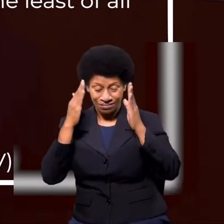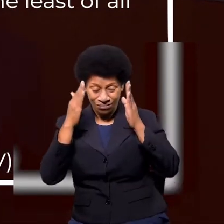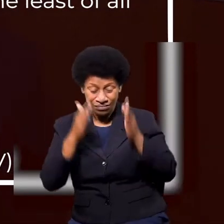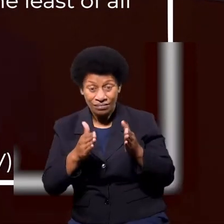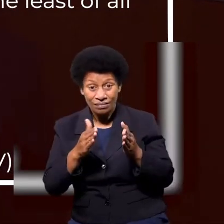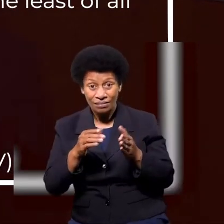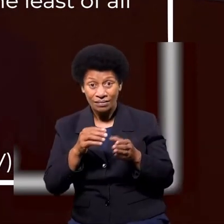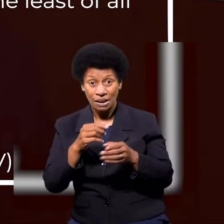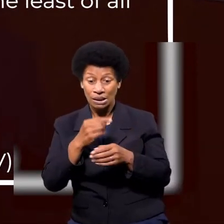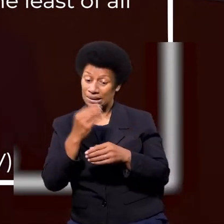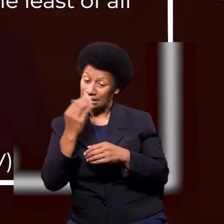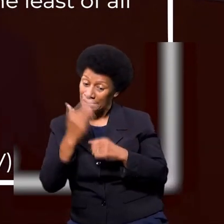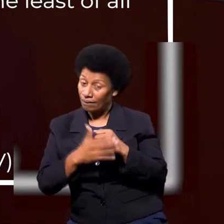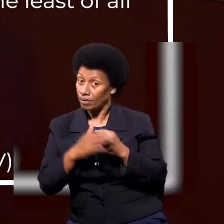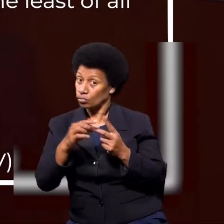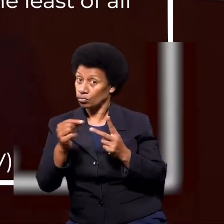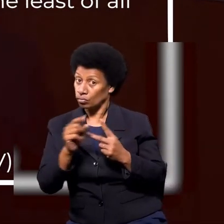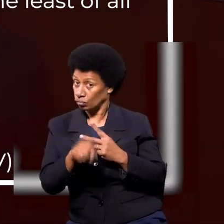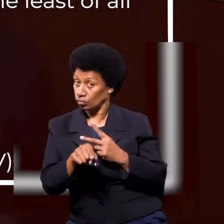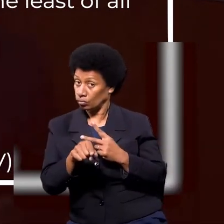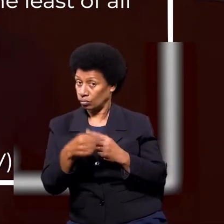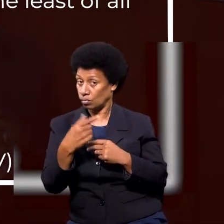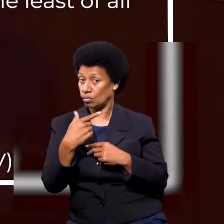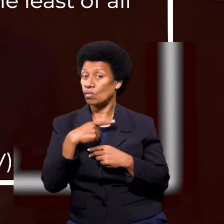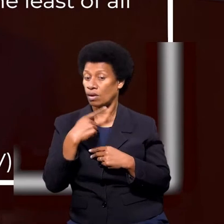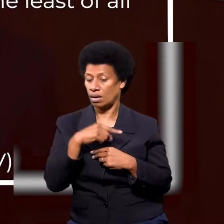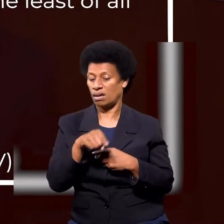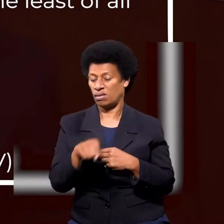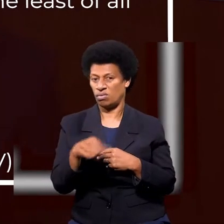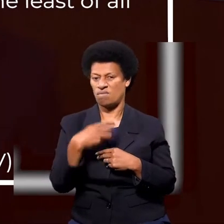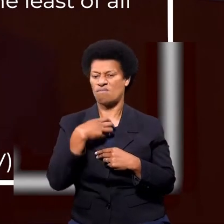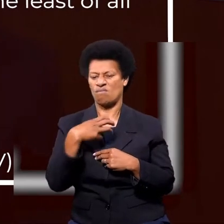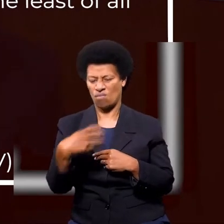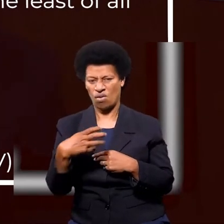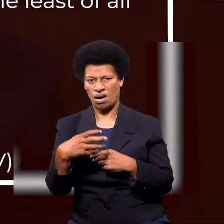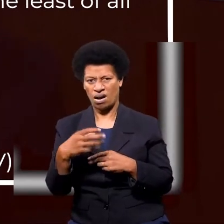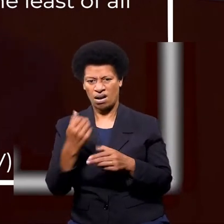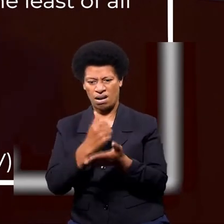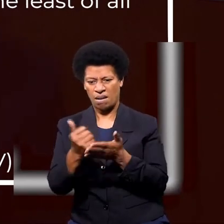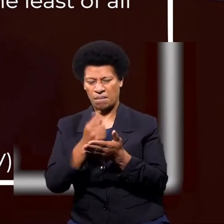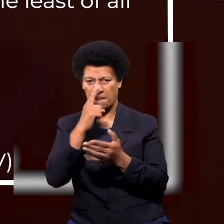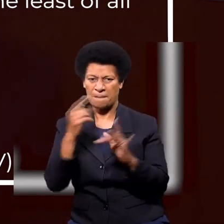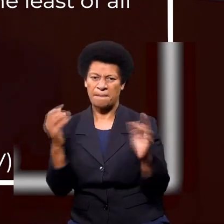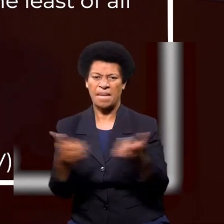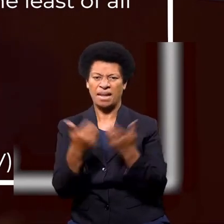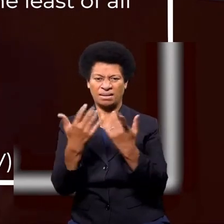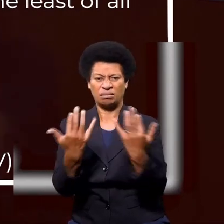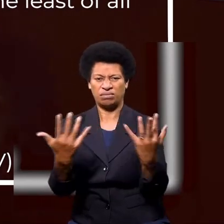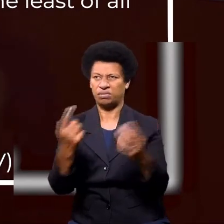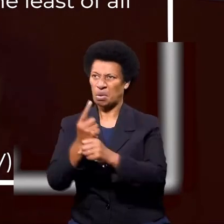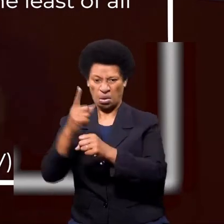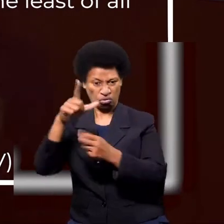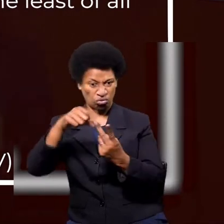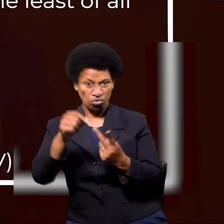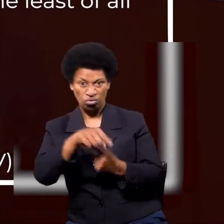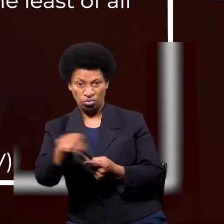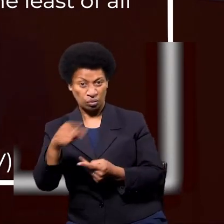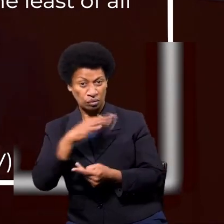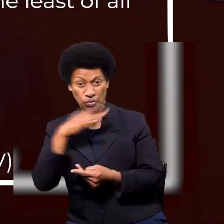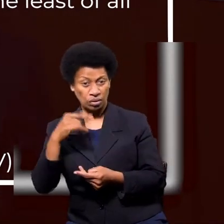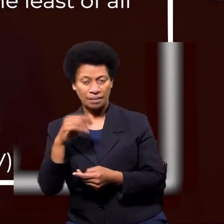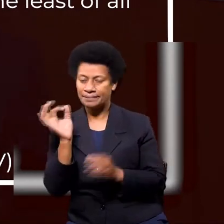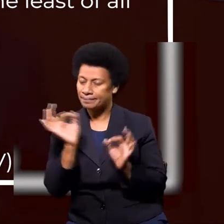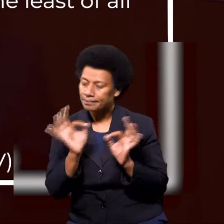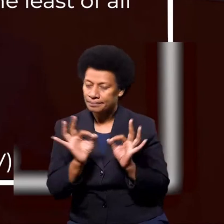you, nor chose you, because you were more in number than any other people. For you were